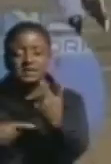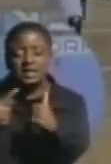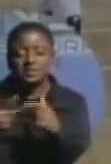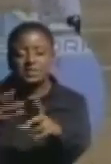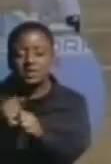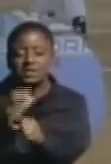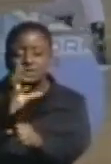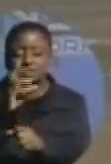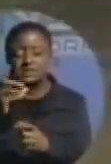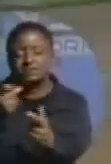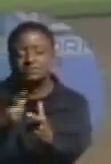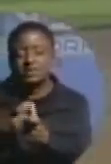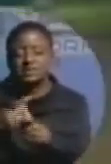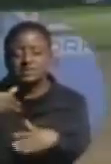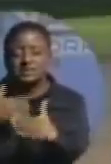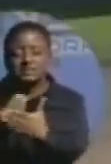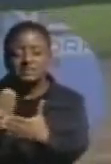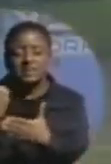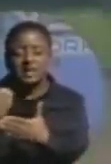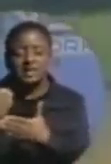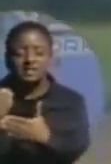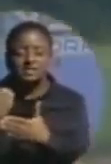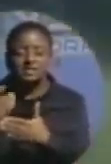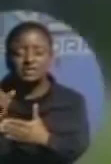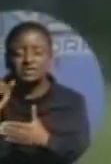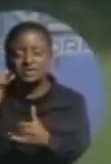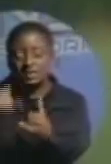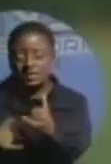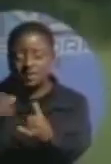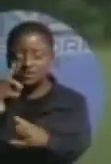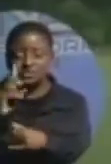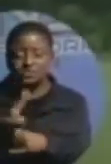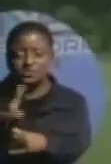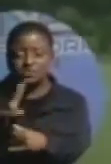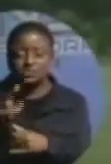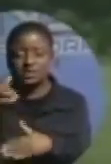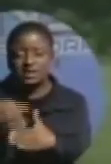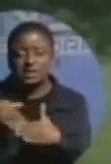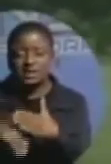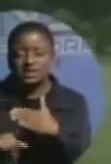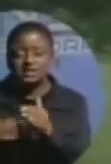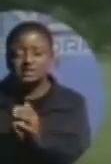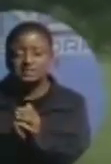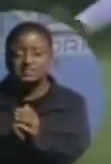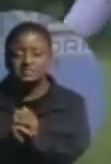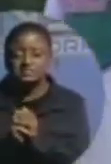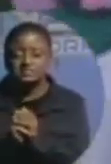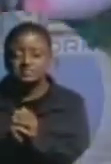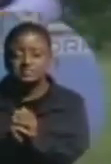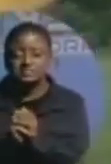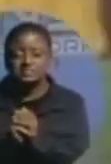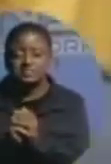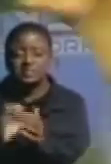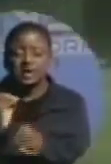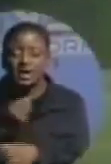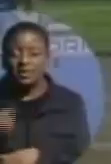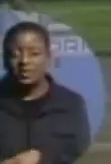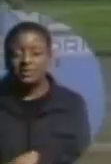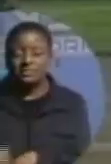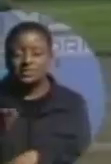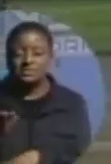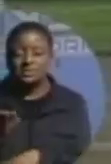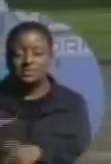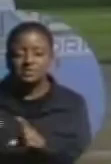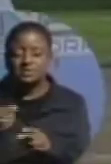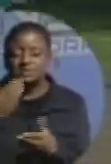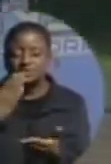the last two innings. You know, which shows that, you know, once we put our heads together and our pitcher pitched a great game tonight, we hit and we